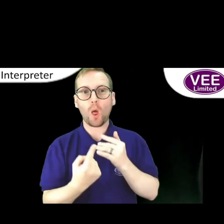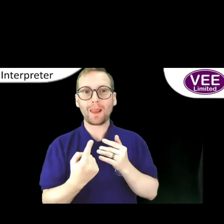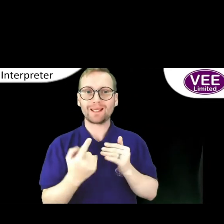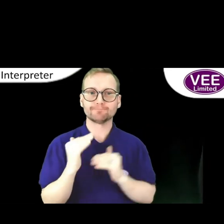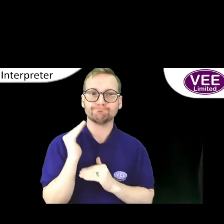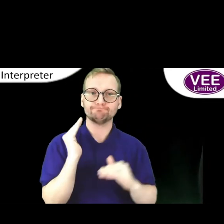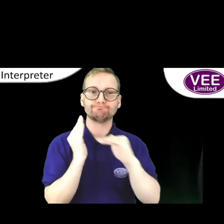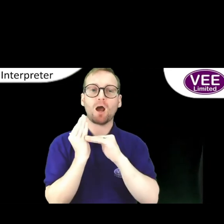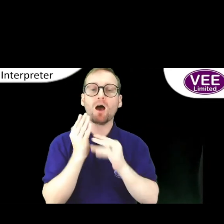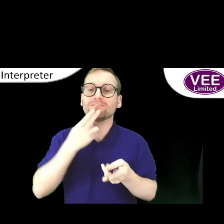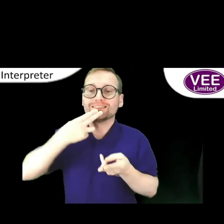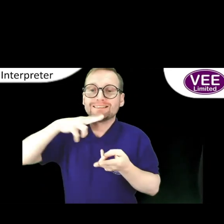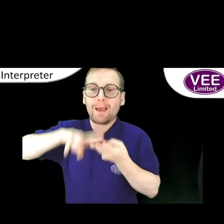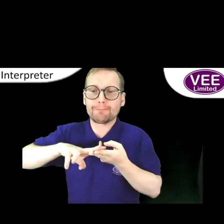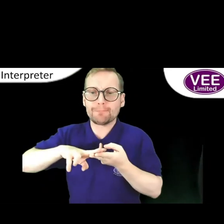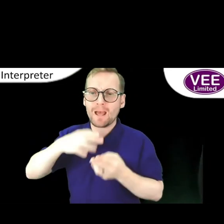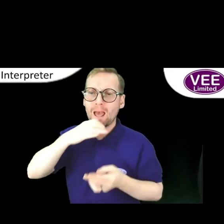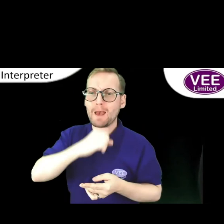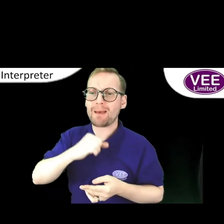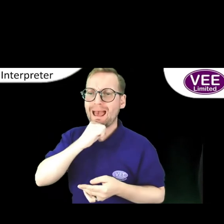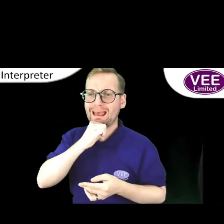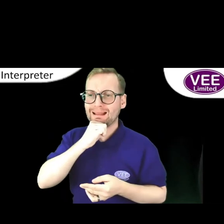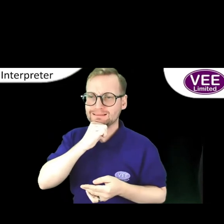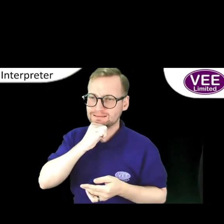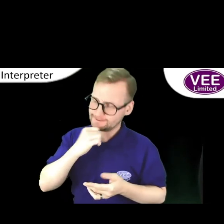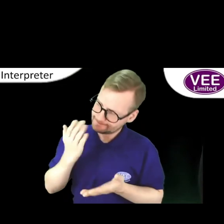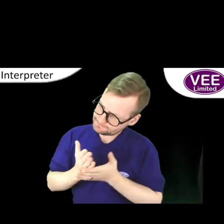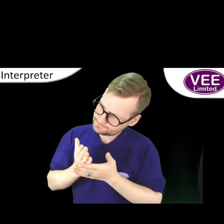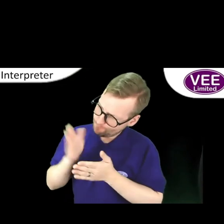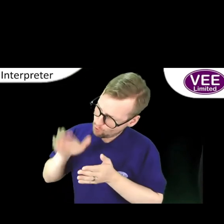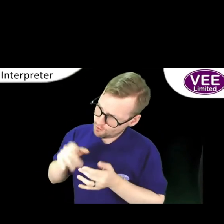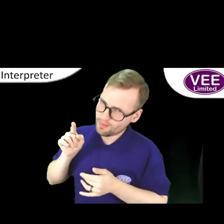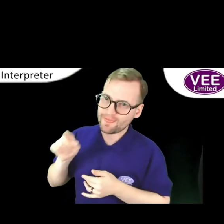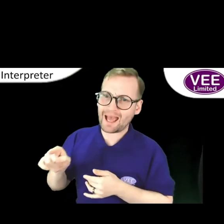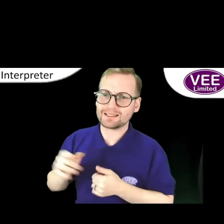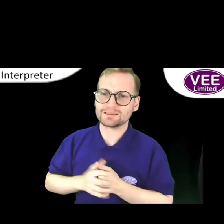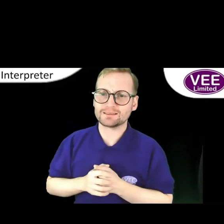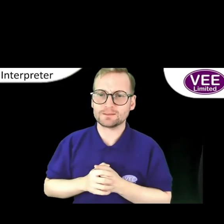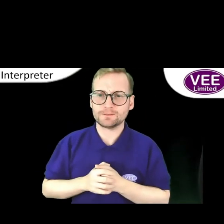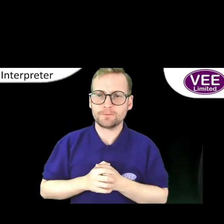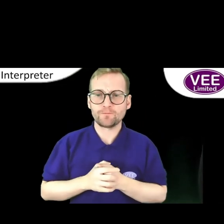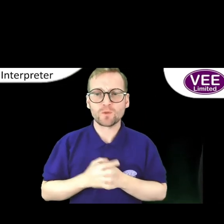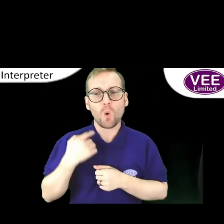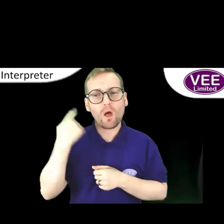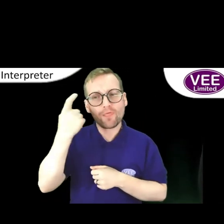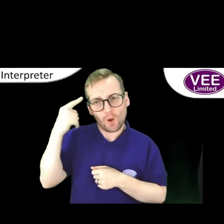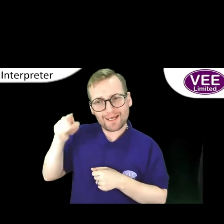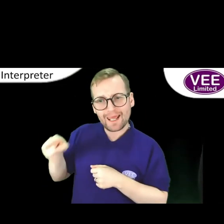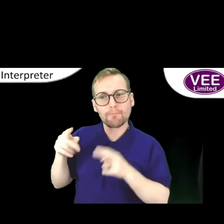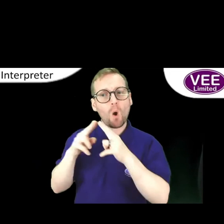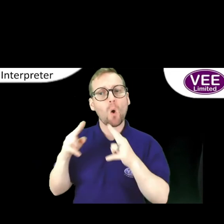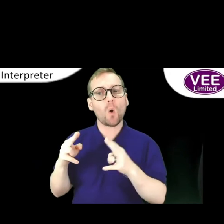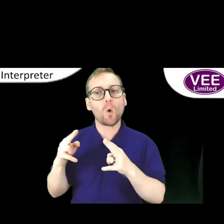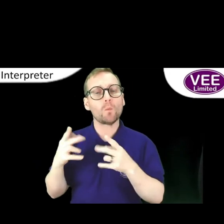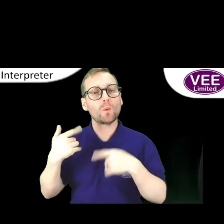stamp, I amongst the gout for all that. What though unhamely fare we